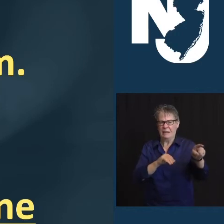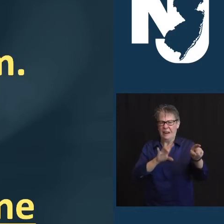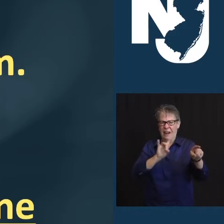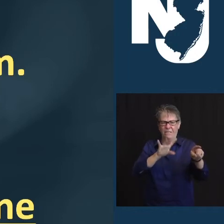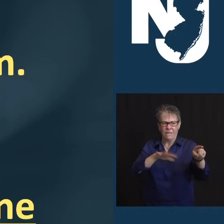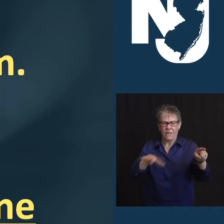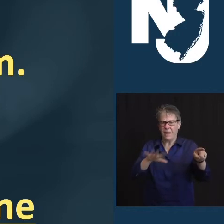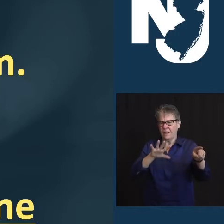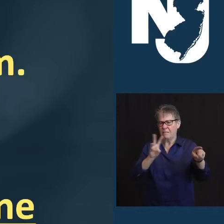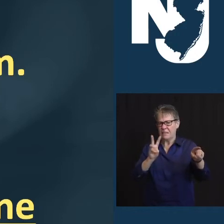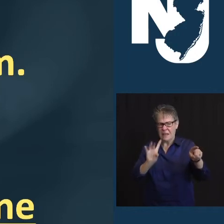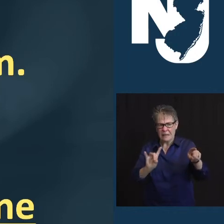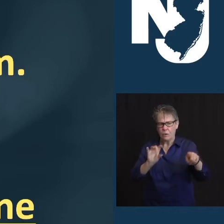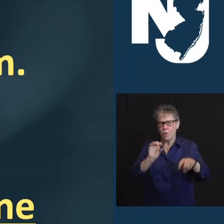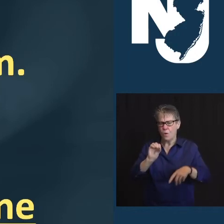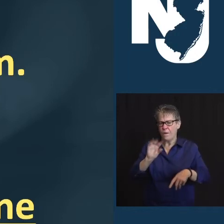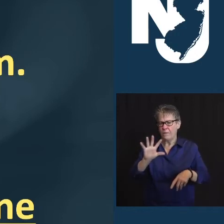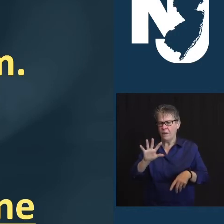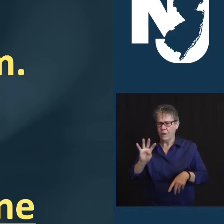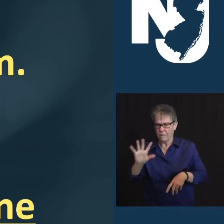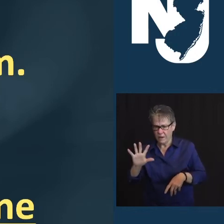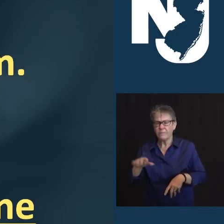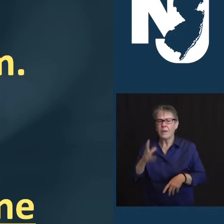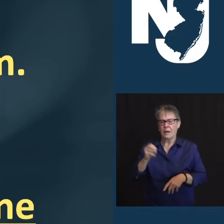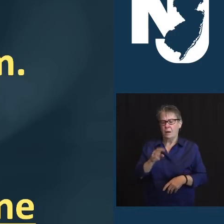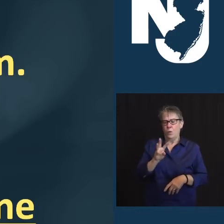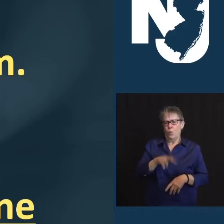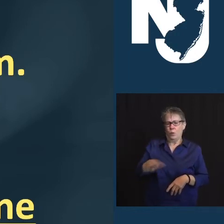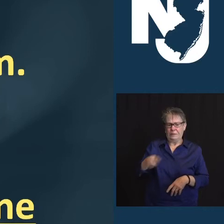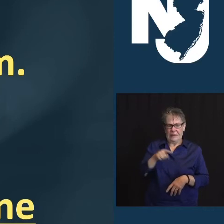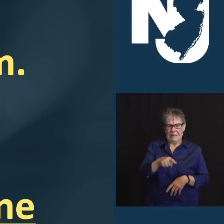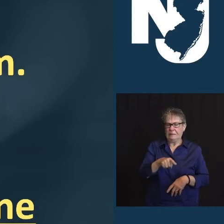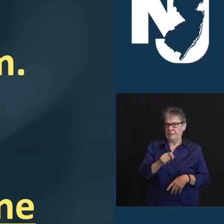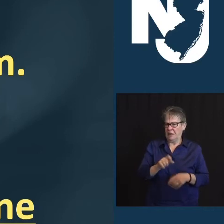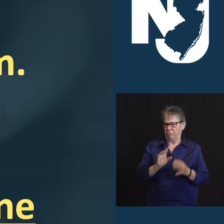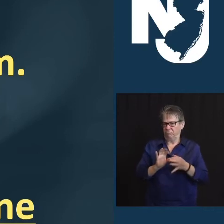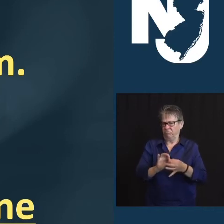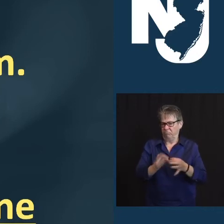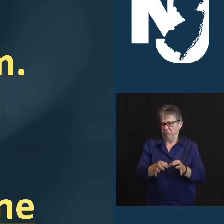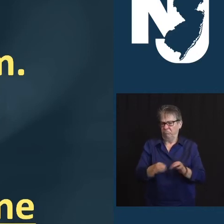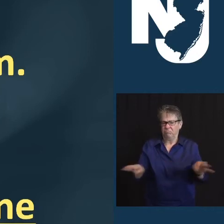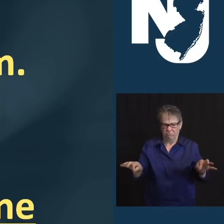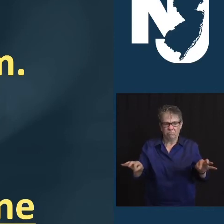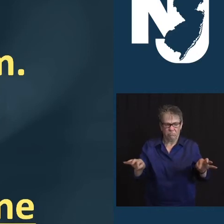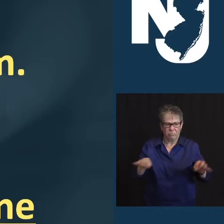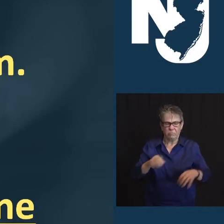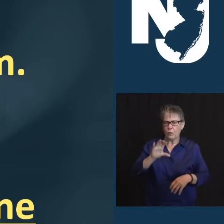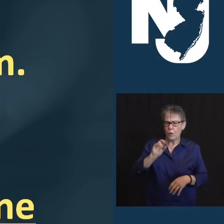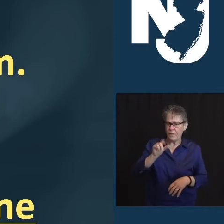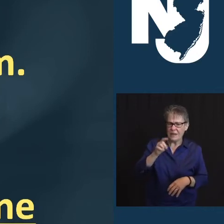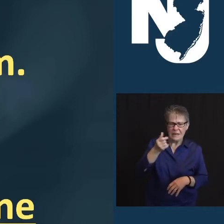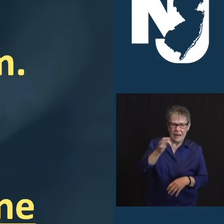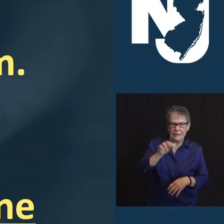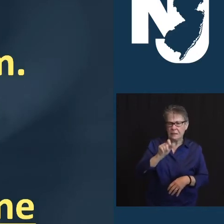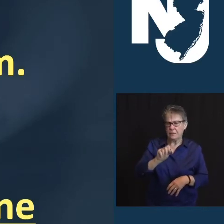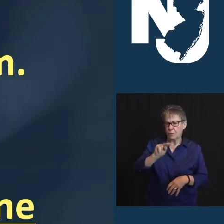covid19.nj.gov/vaccine, remains fully functional to provide answers to many of your questions or to take the steps for scheduling a